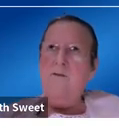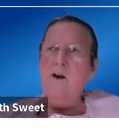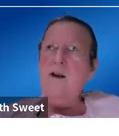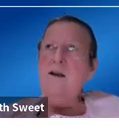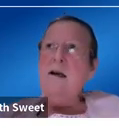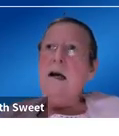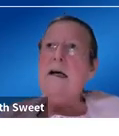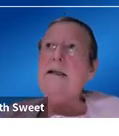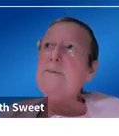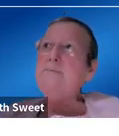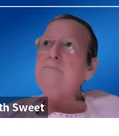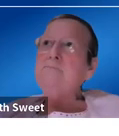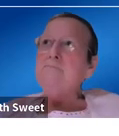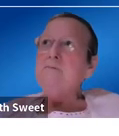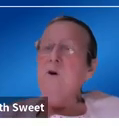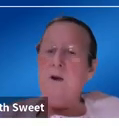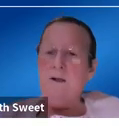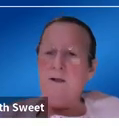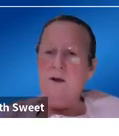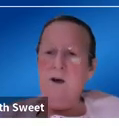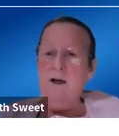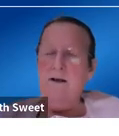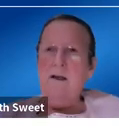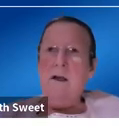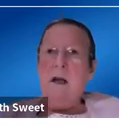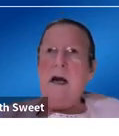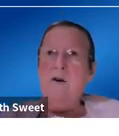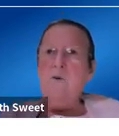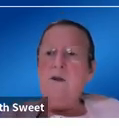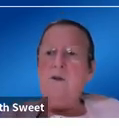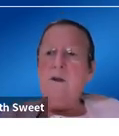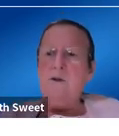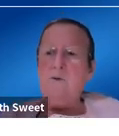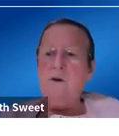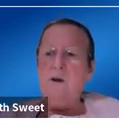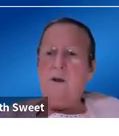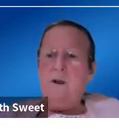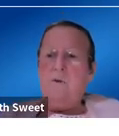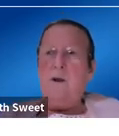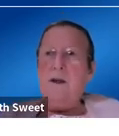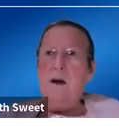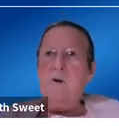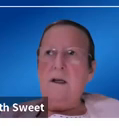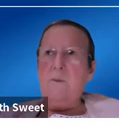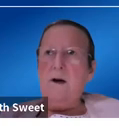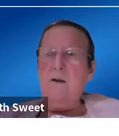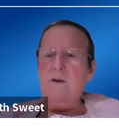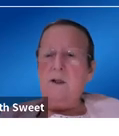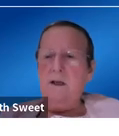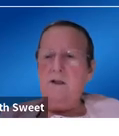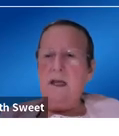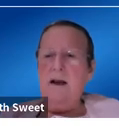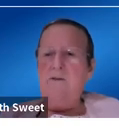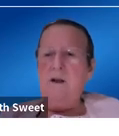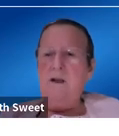are very focused on how do we do this work without, as Paolo